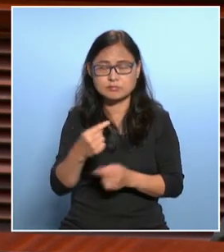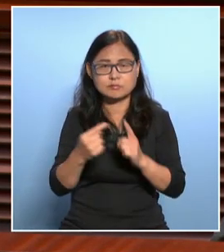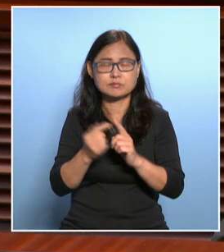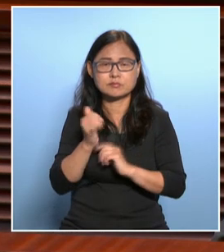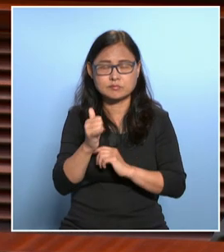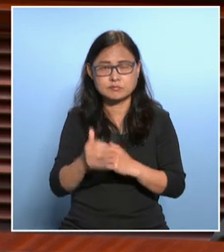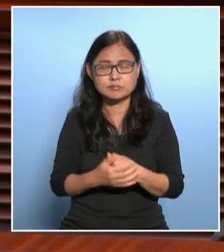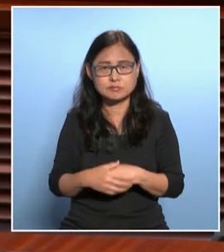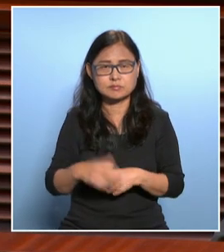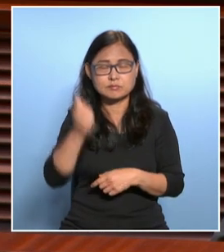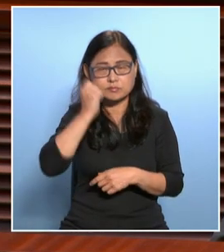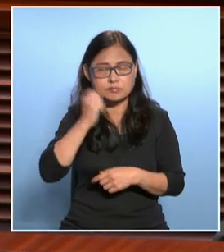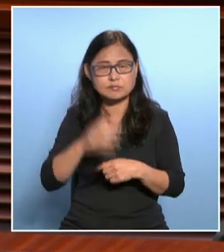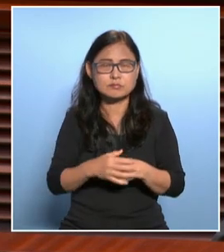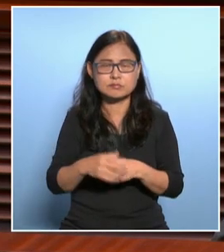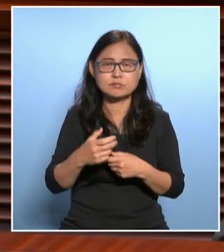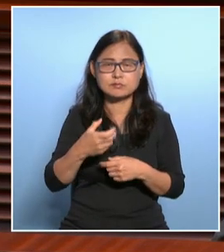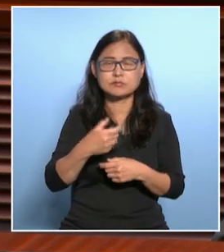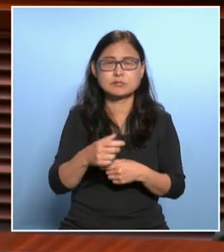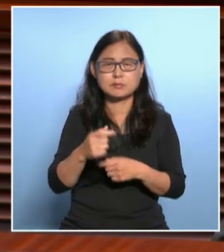million patients attended with about